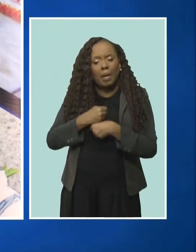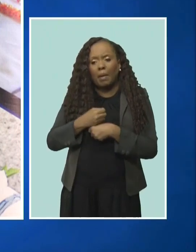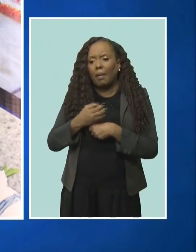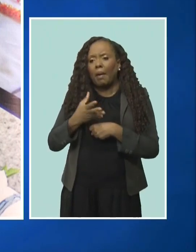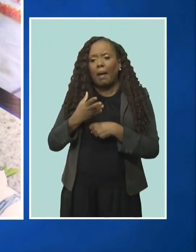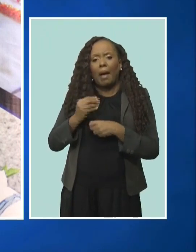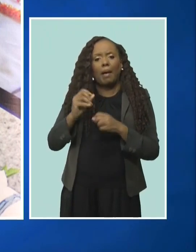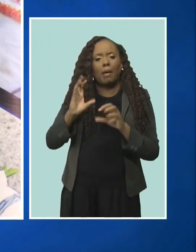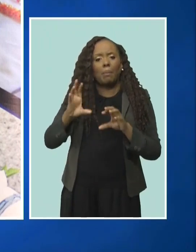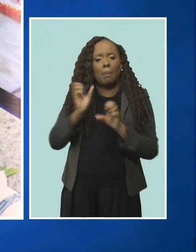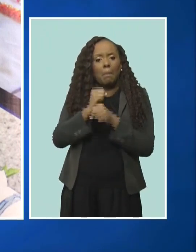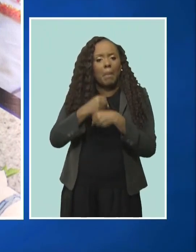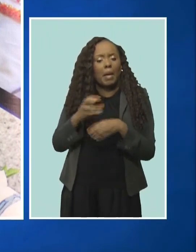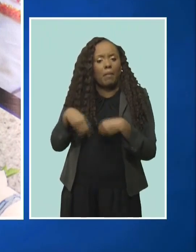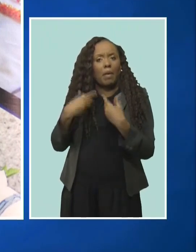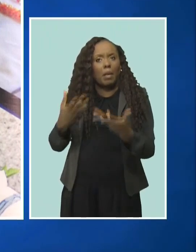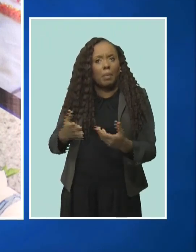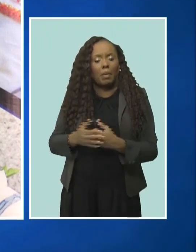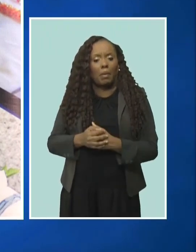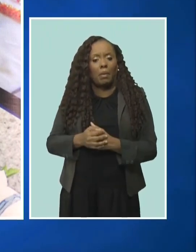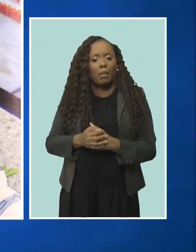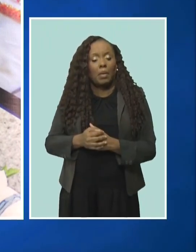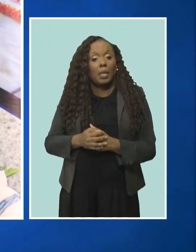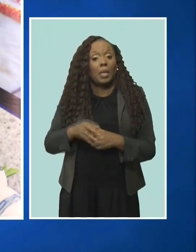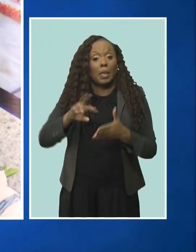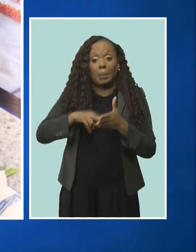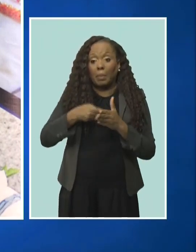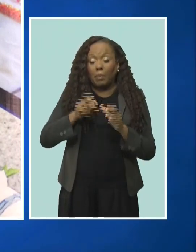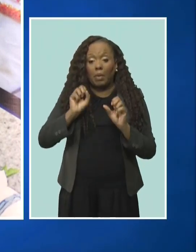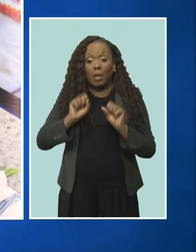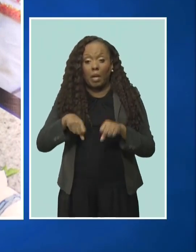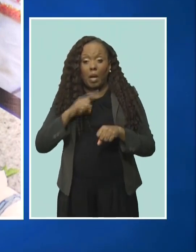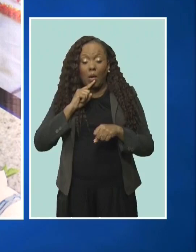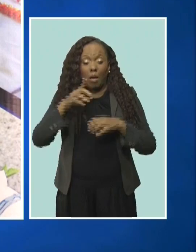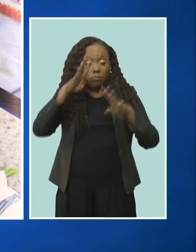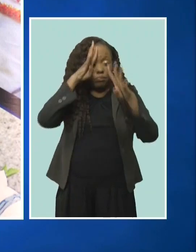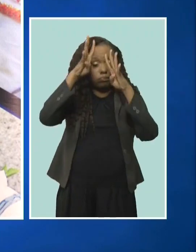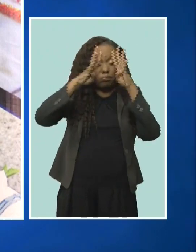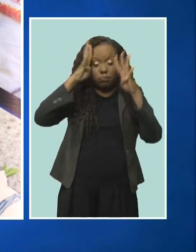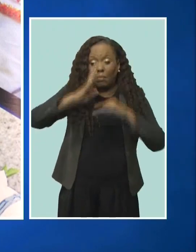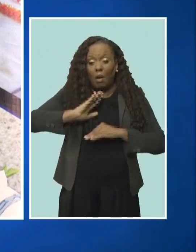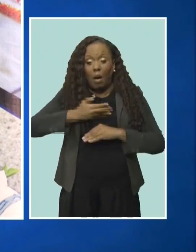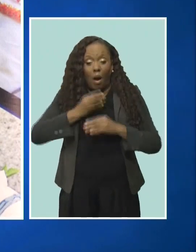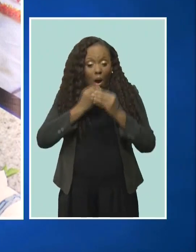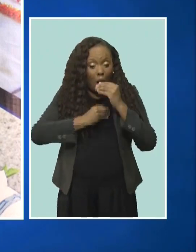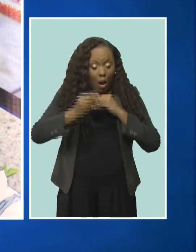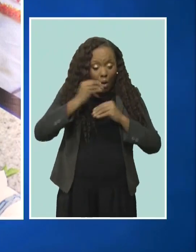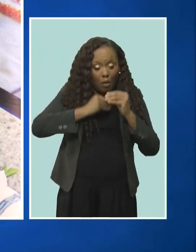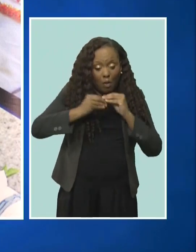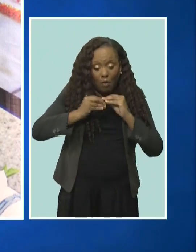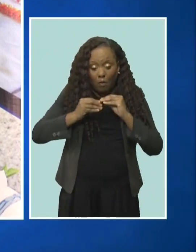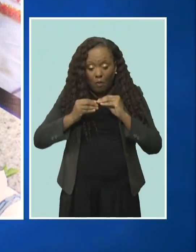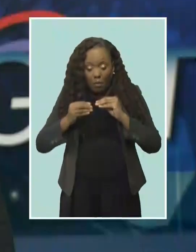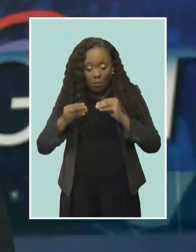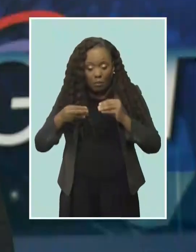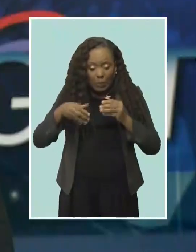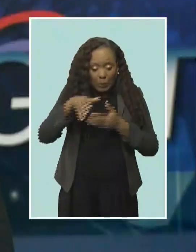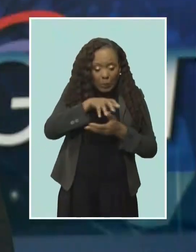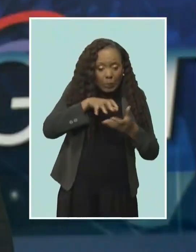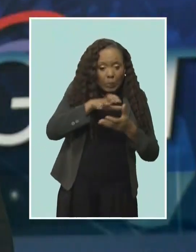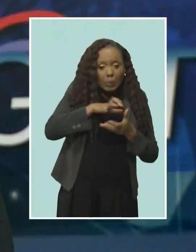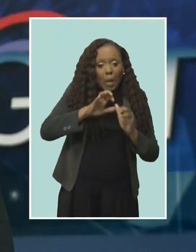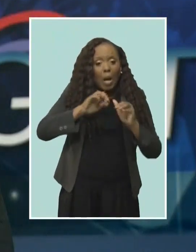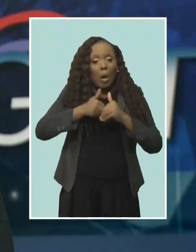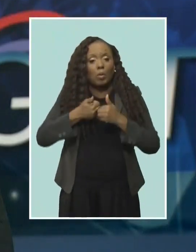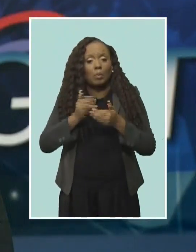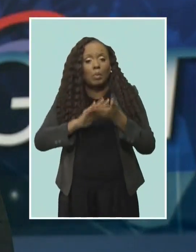right road to formulate our food processing products a lot more health.